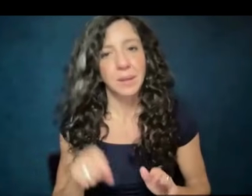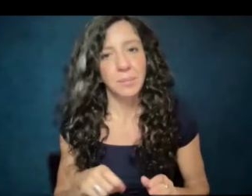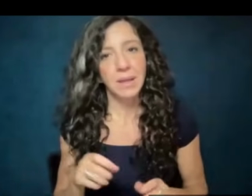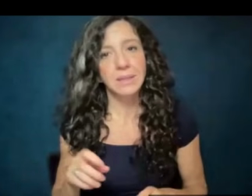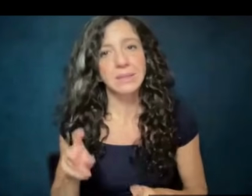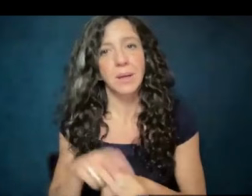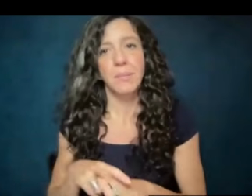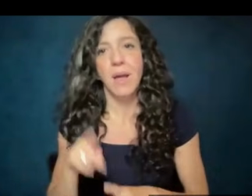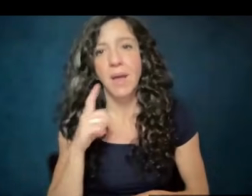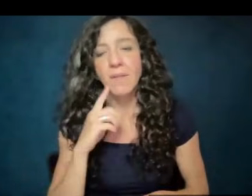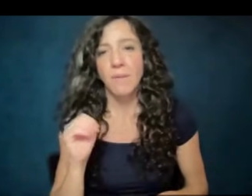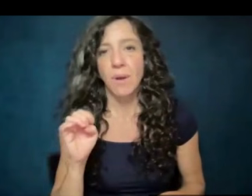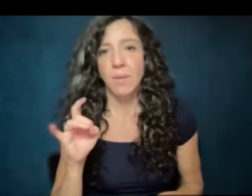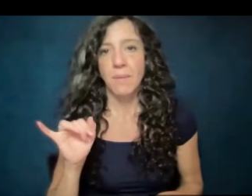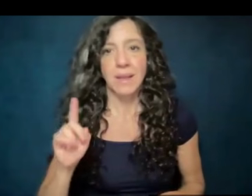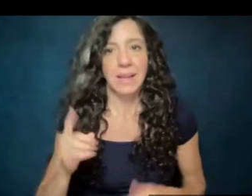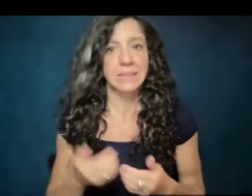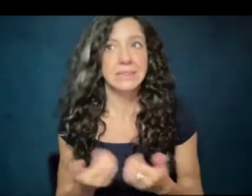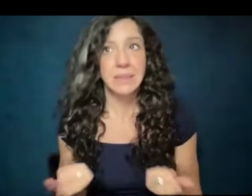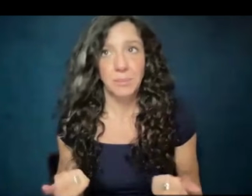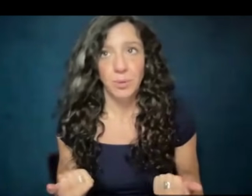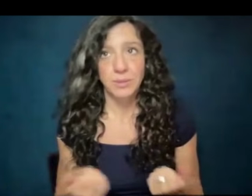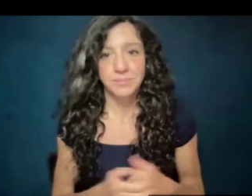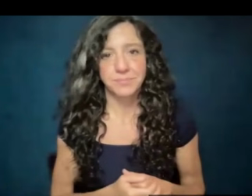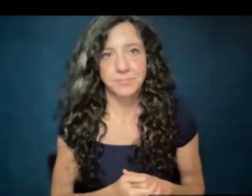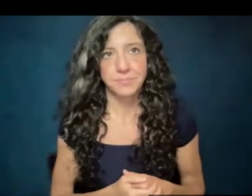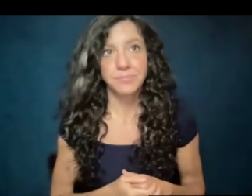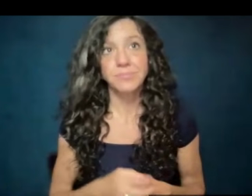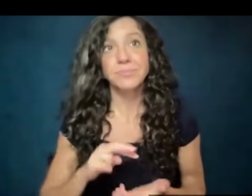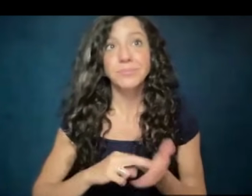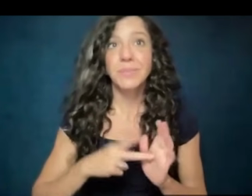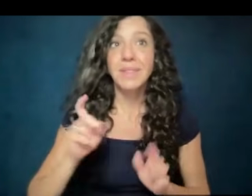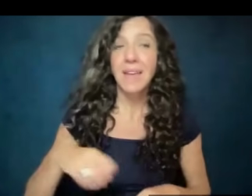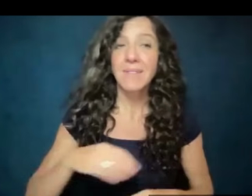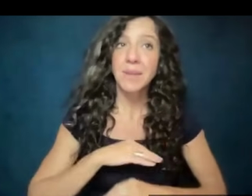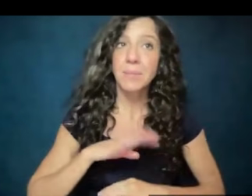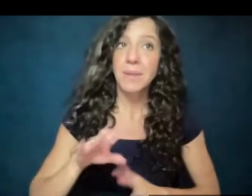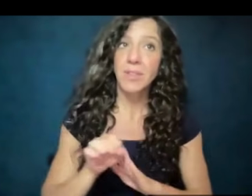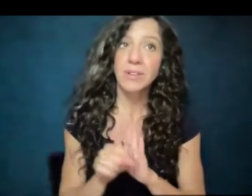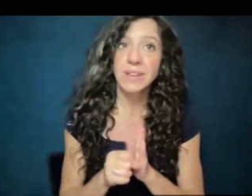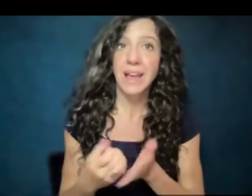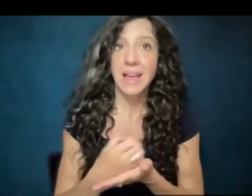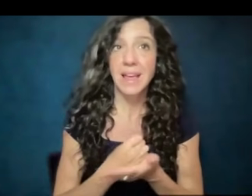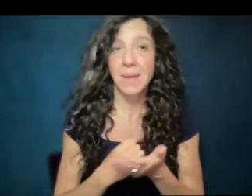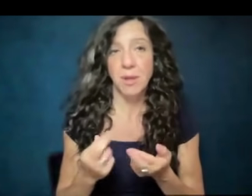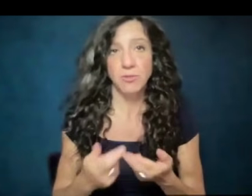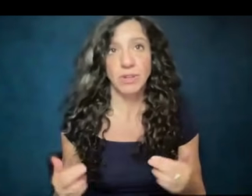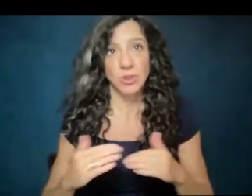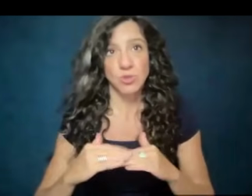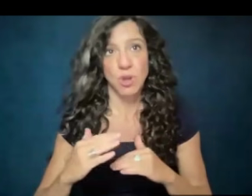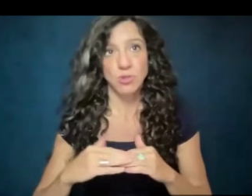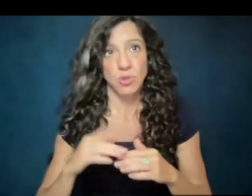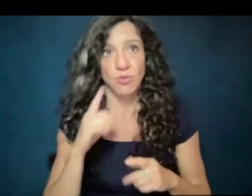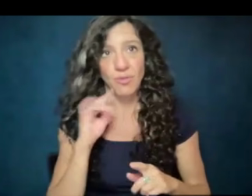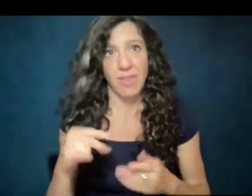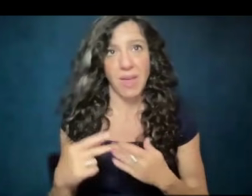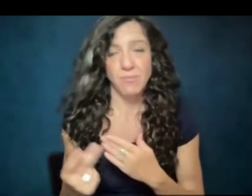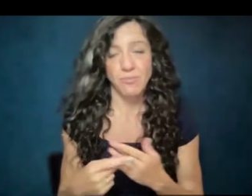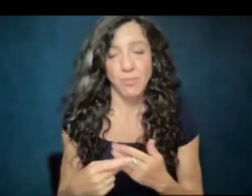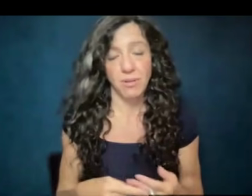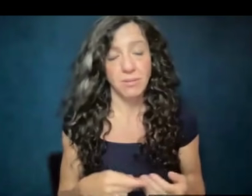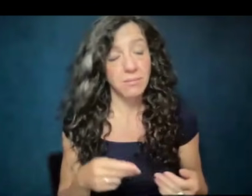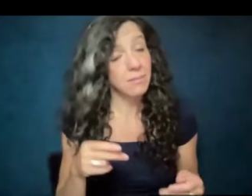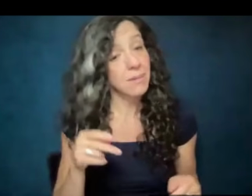resource threshold for that Medicaid program. And of course, a lot of people on SSI worry about what will